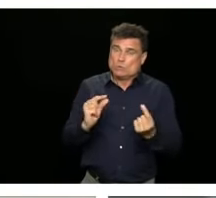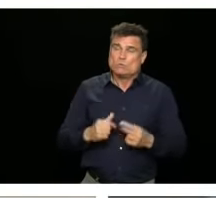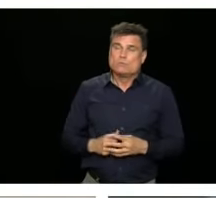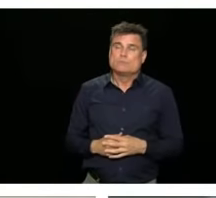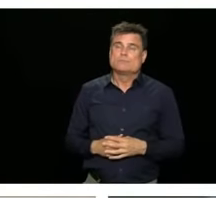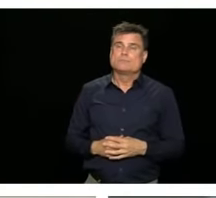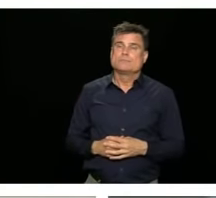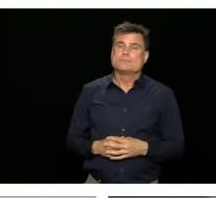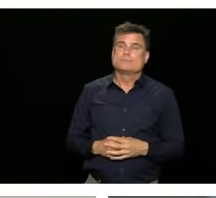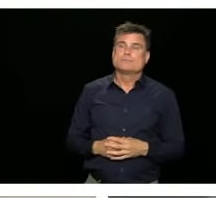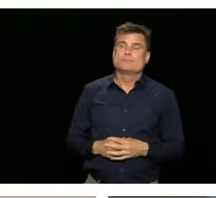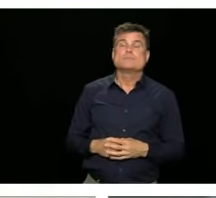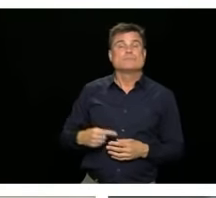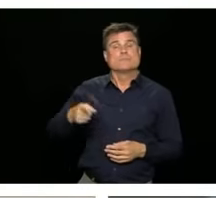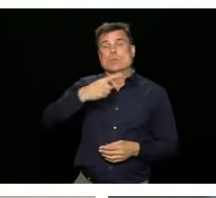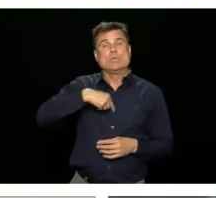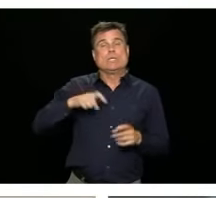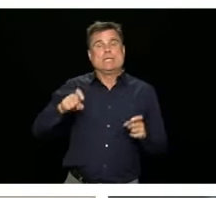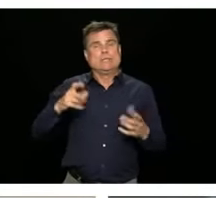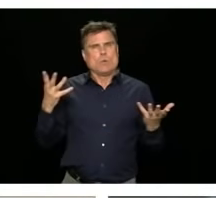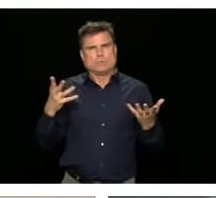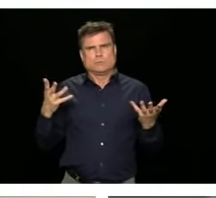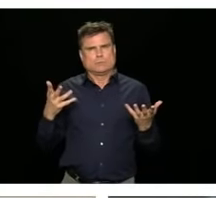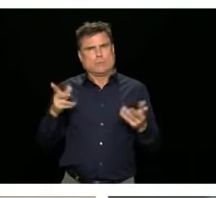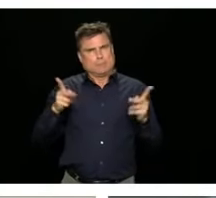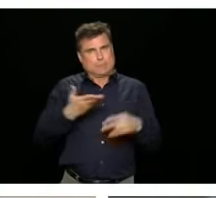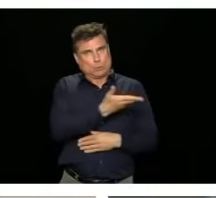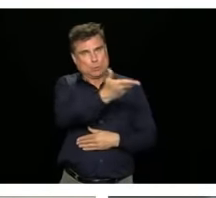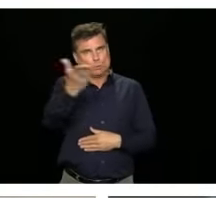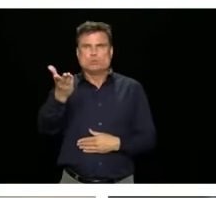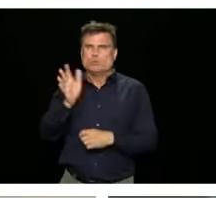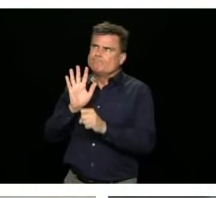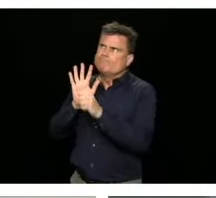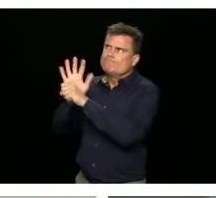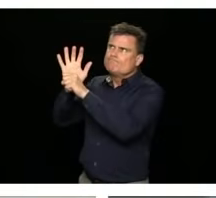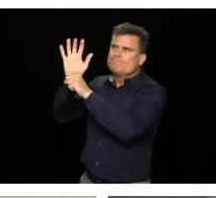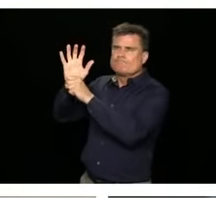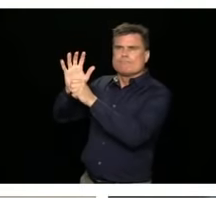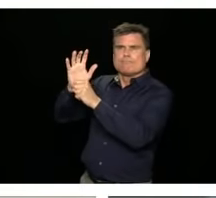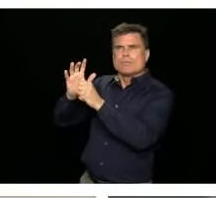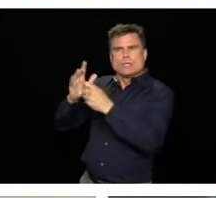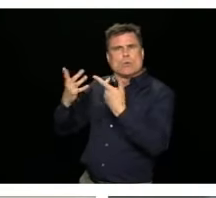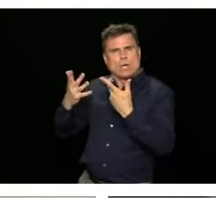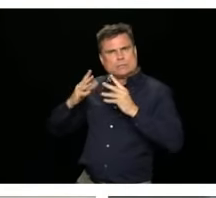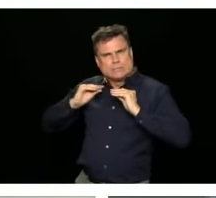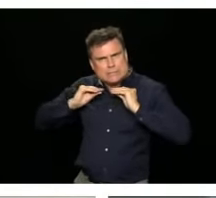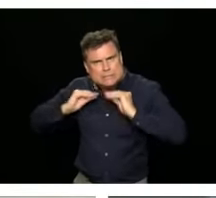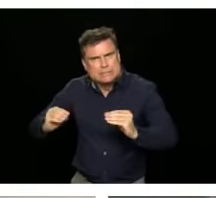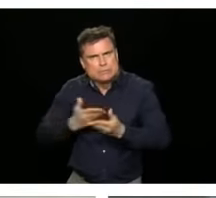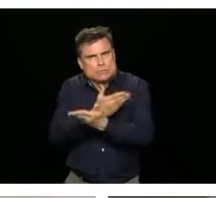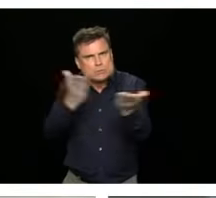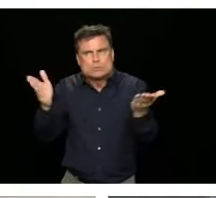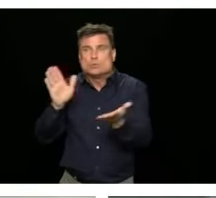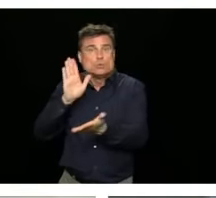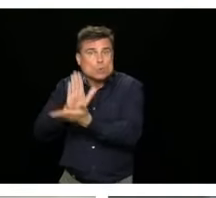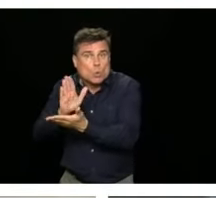through all institutions about how to change the way that we address anti-colonialism and